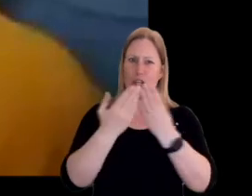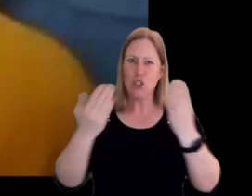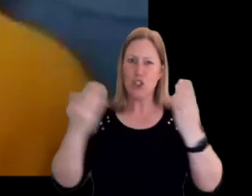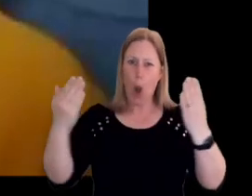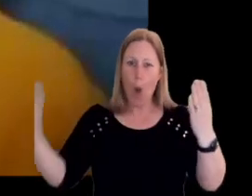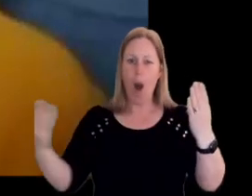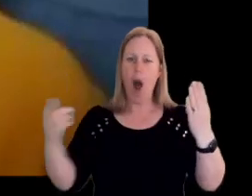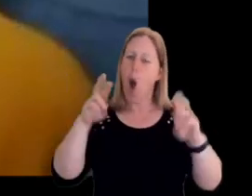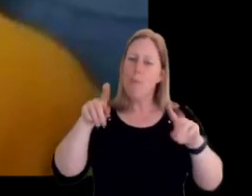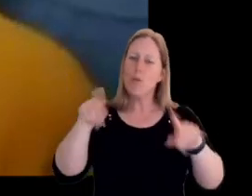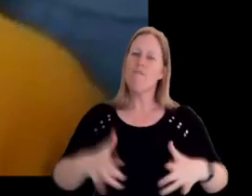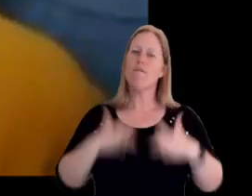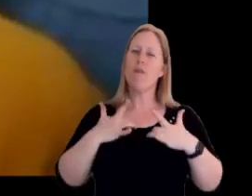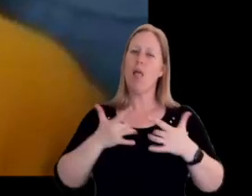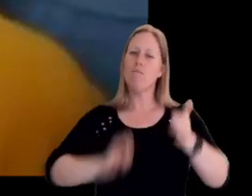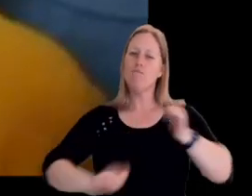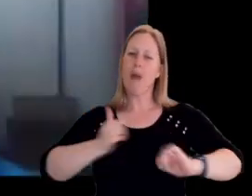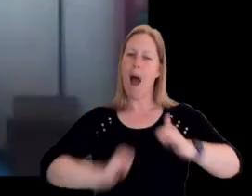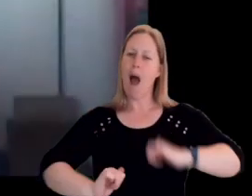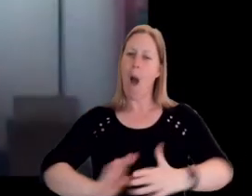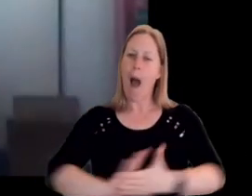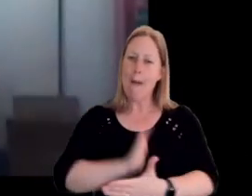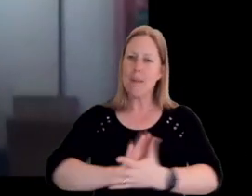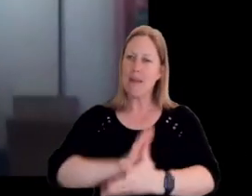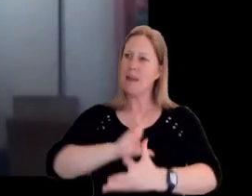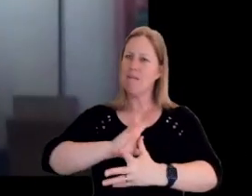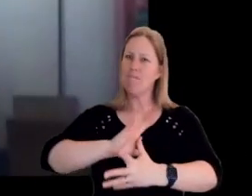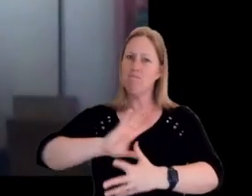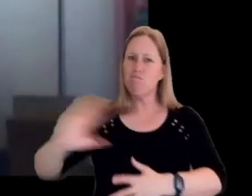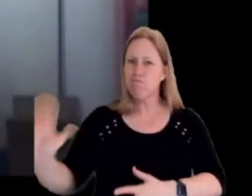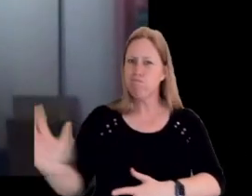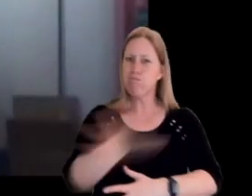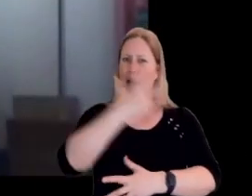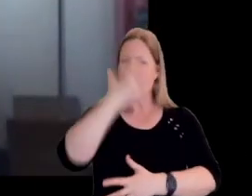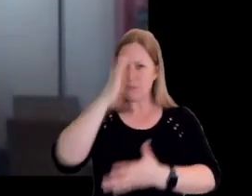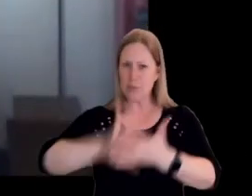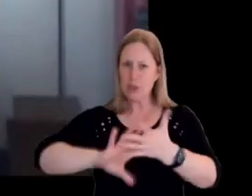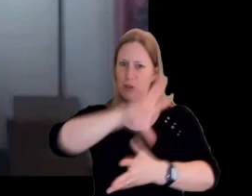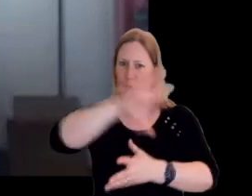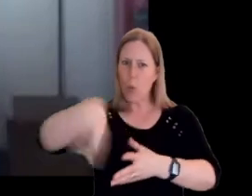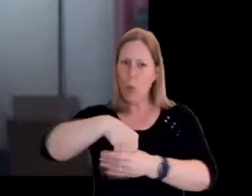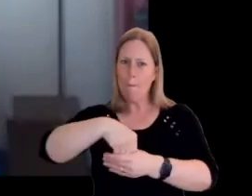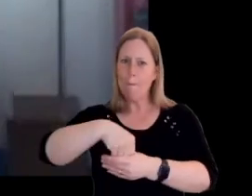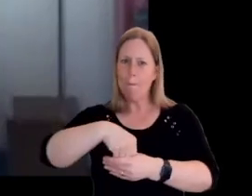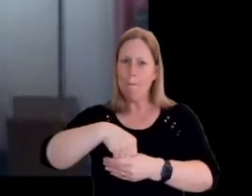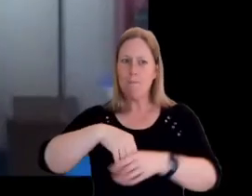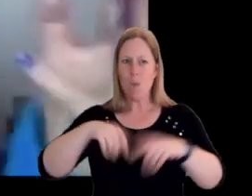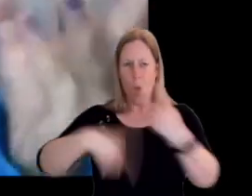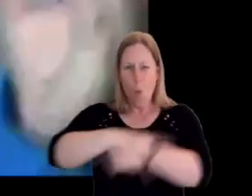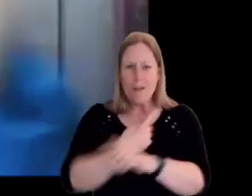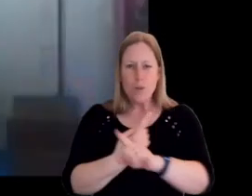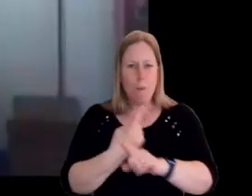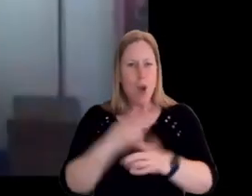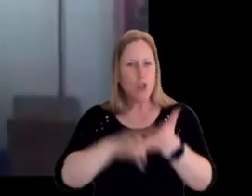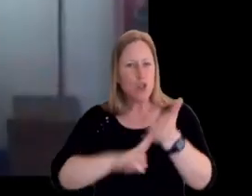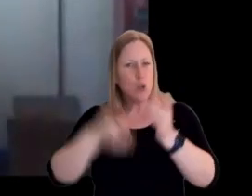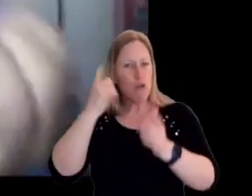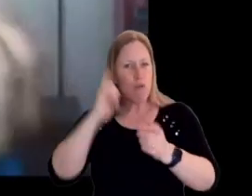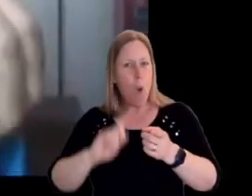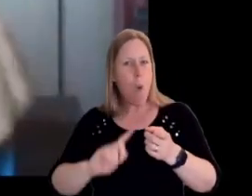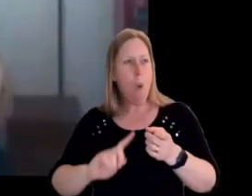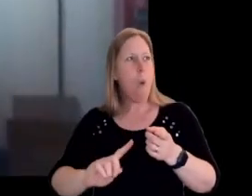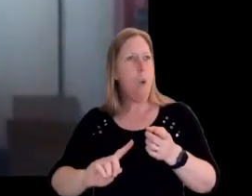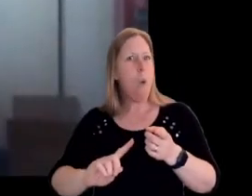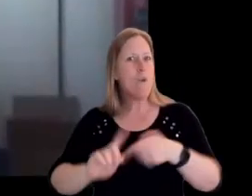feel proud and happy that that's kind of like encapsulating everyone's experiences, because obviously when we're talking about neurodivergency